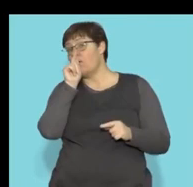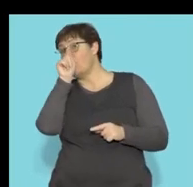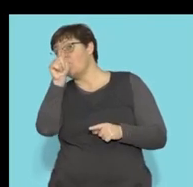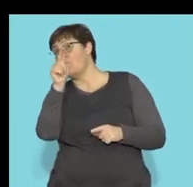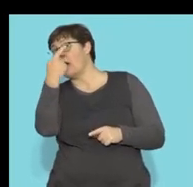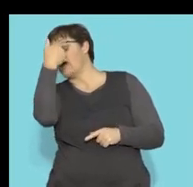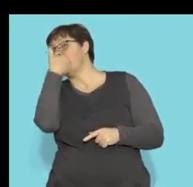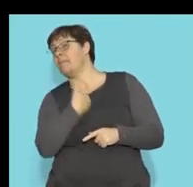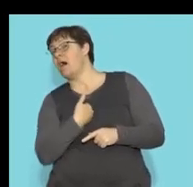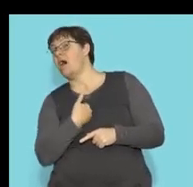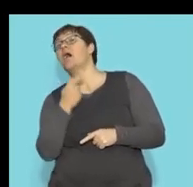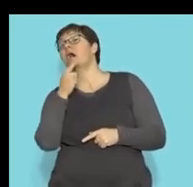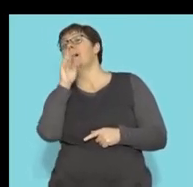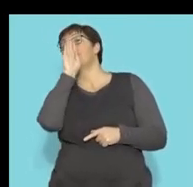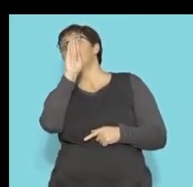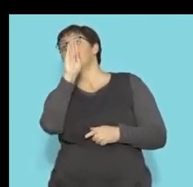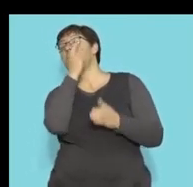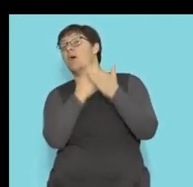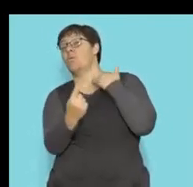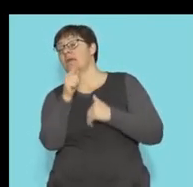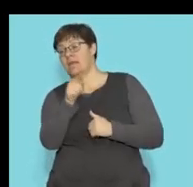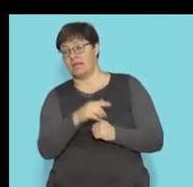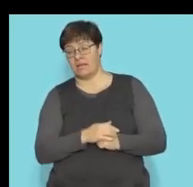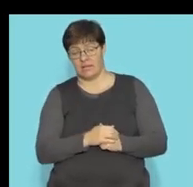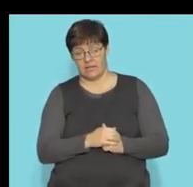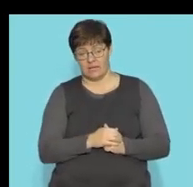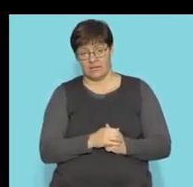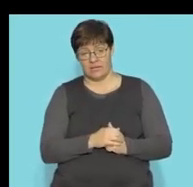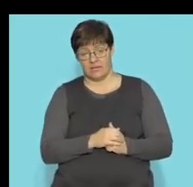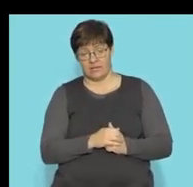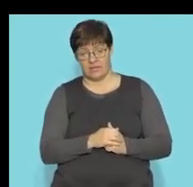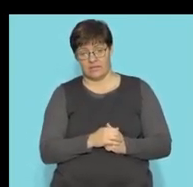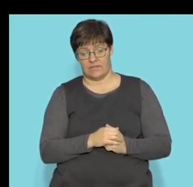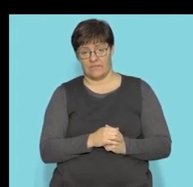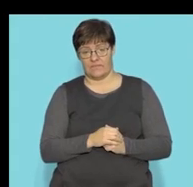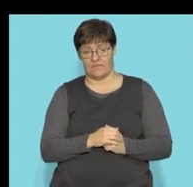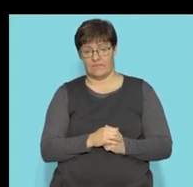my instructions and I'm going to write B only.